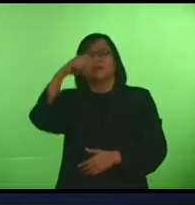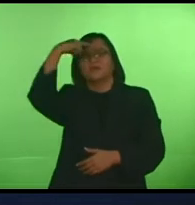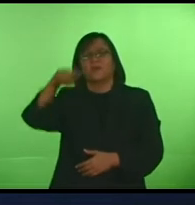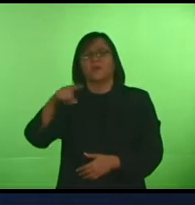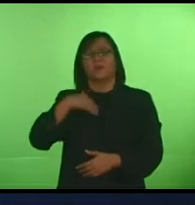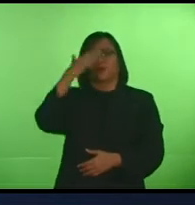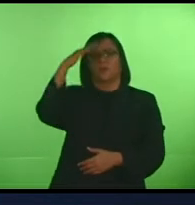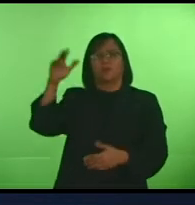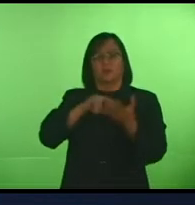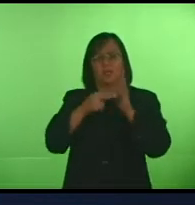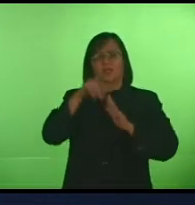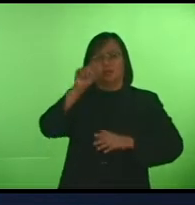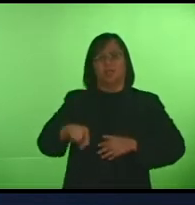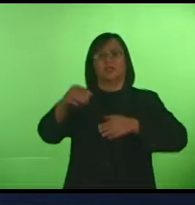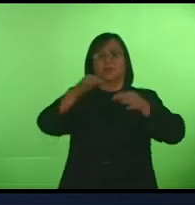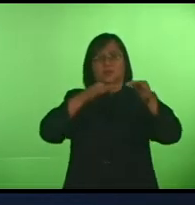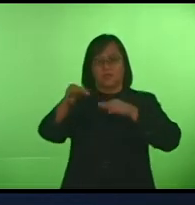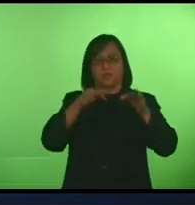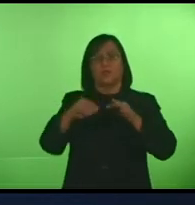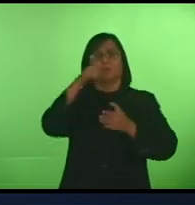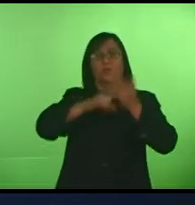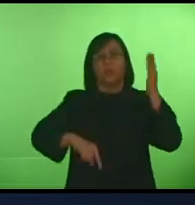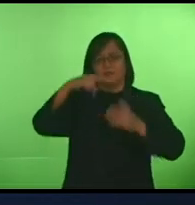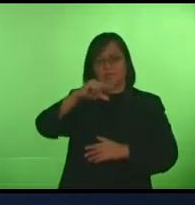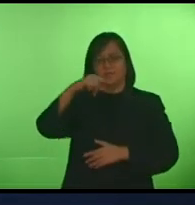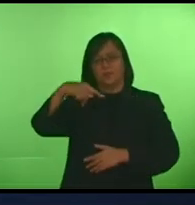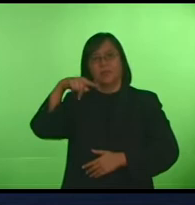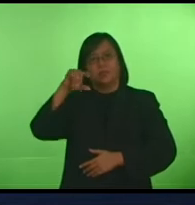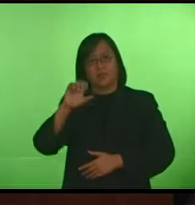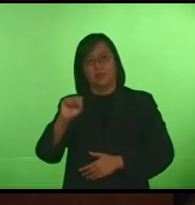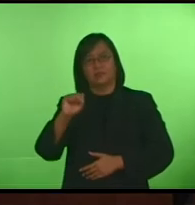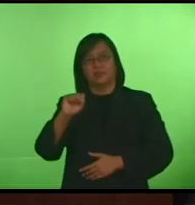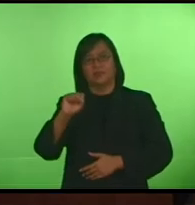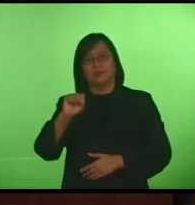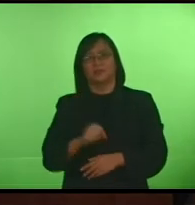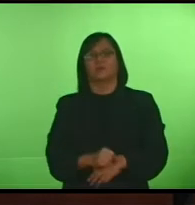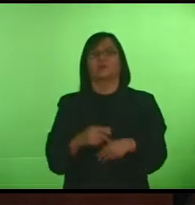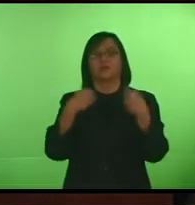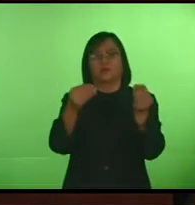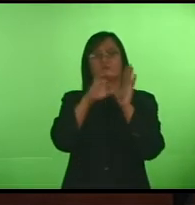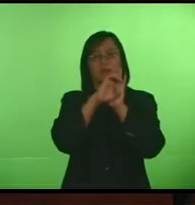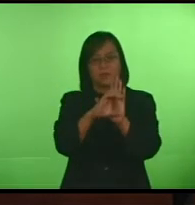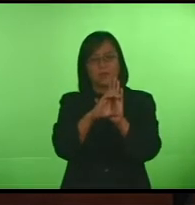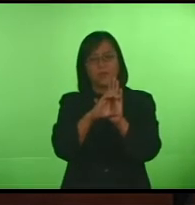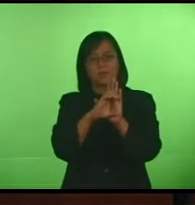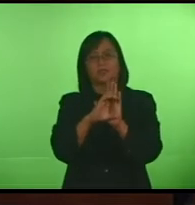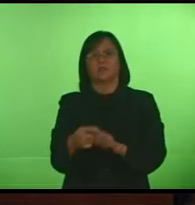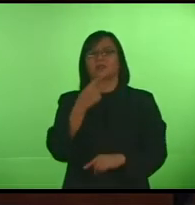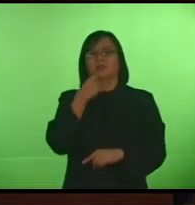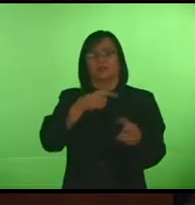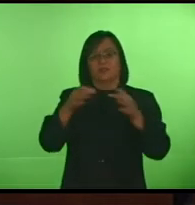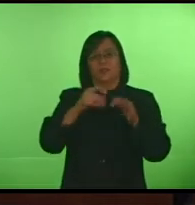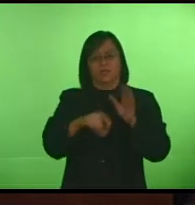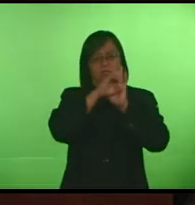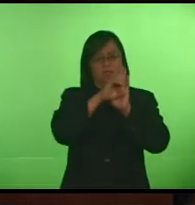define what GPS here on the next sentence. And then you give example. For example, you can navigate from